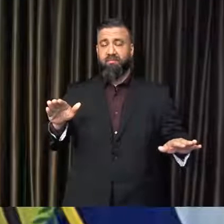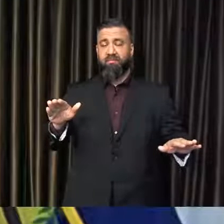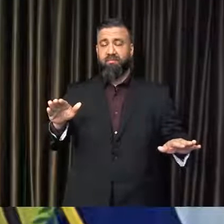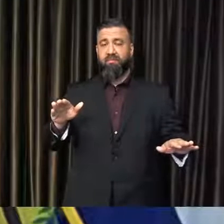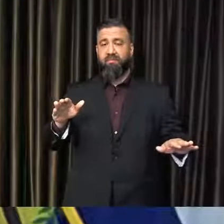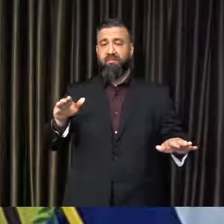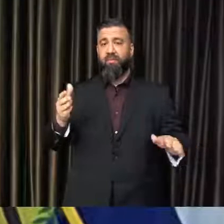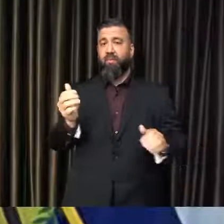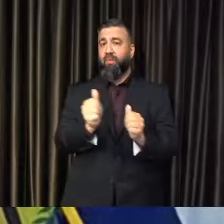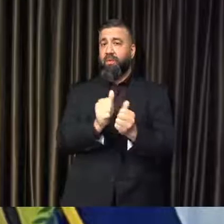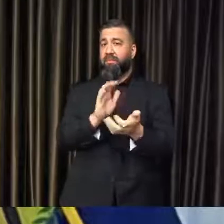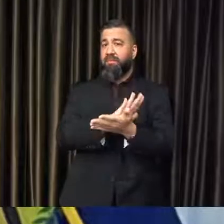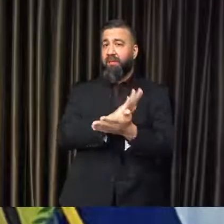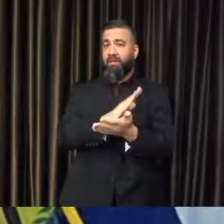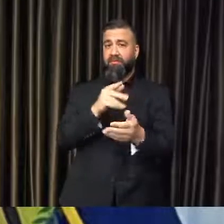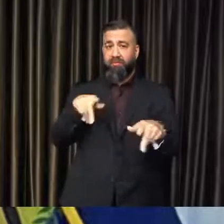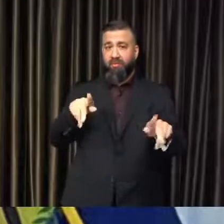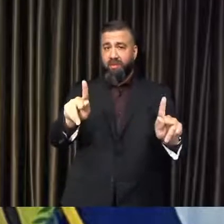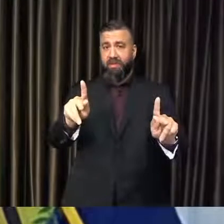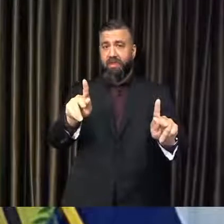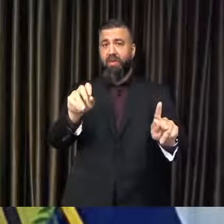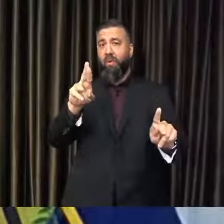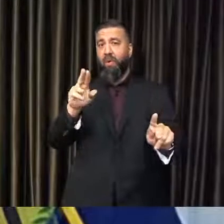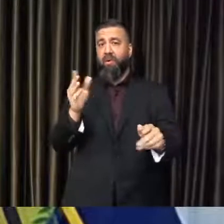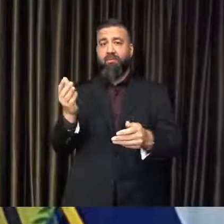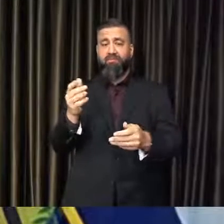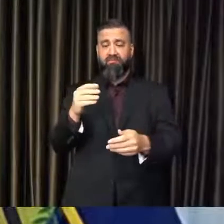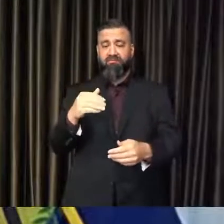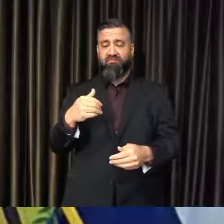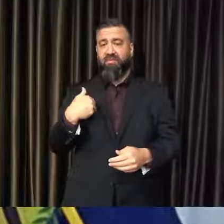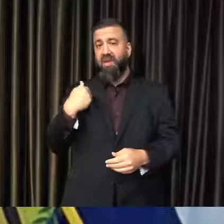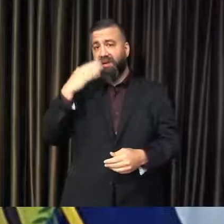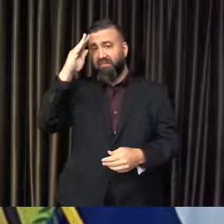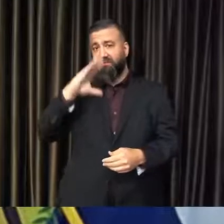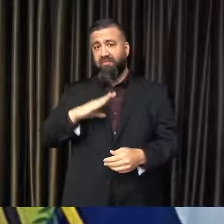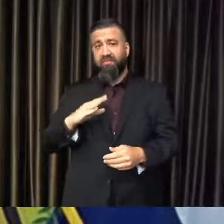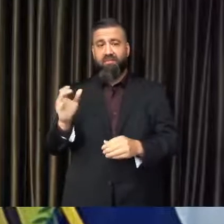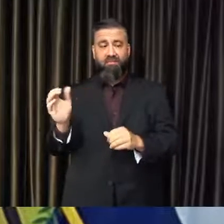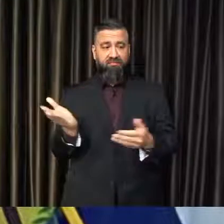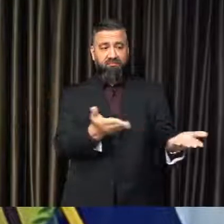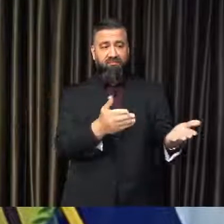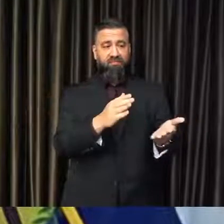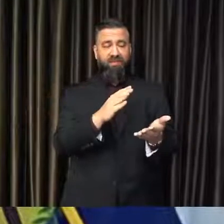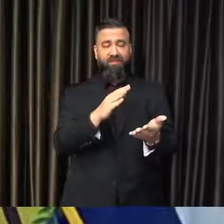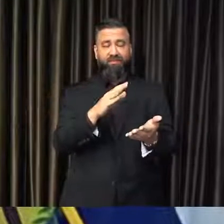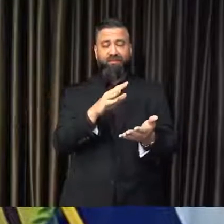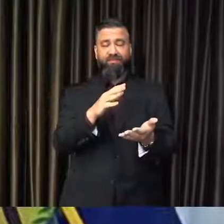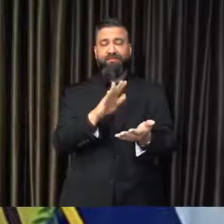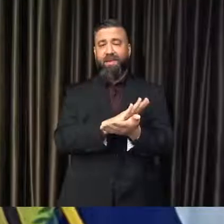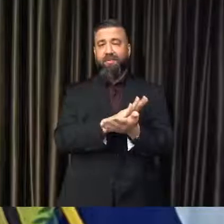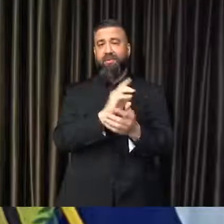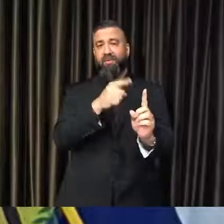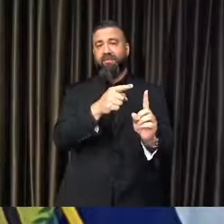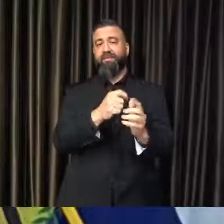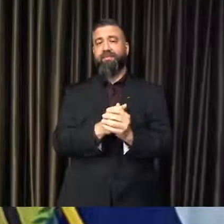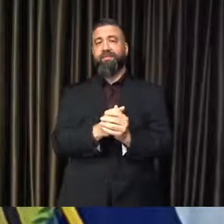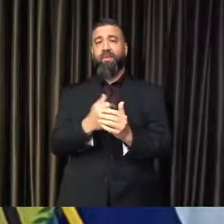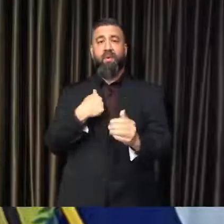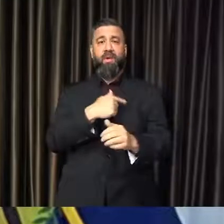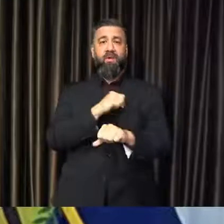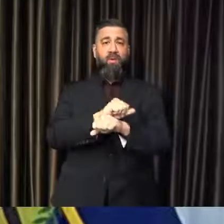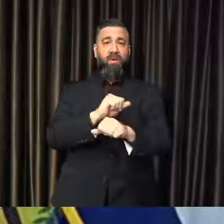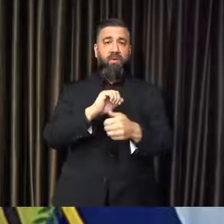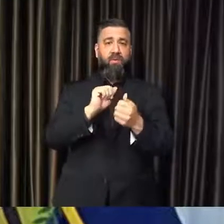at home and send it with their minor child to the appointment. We've worked closely with schools over the past